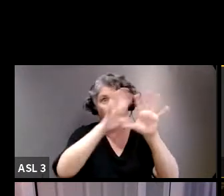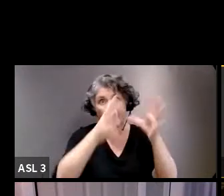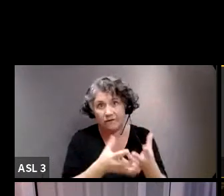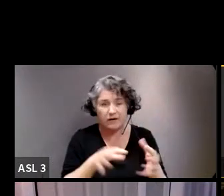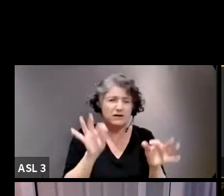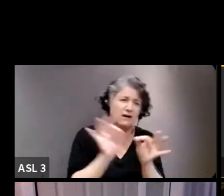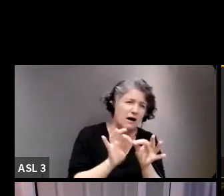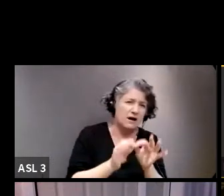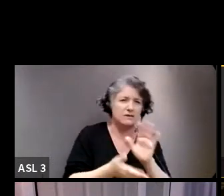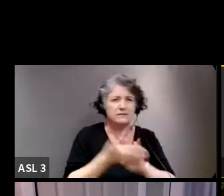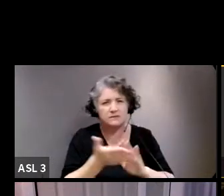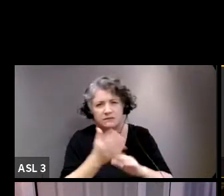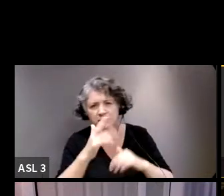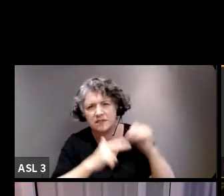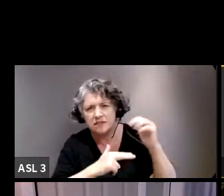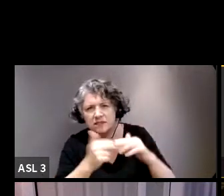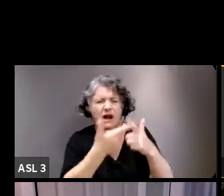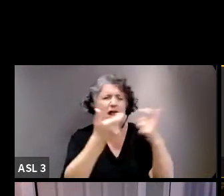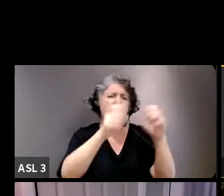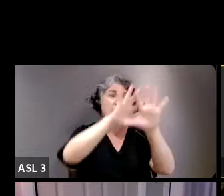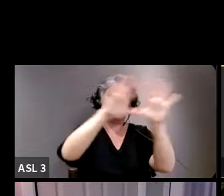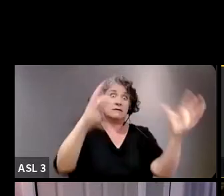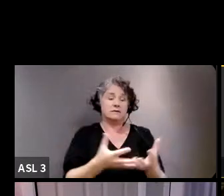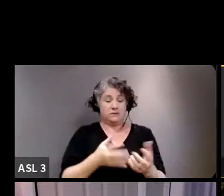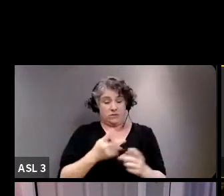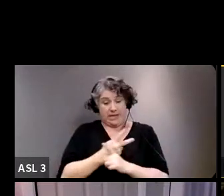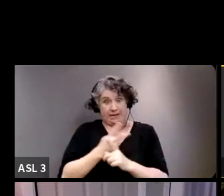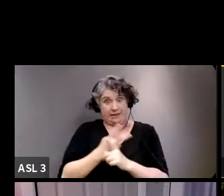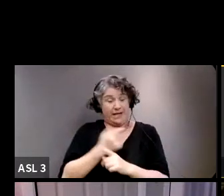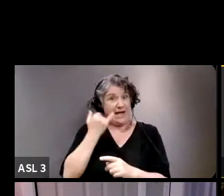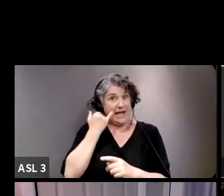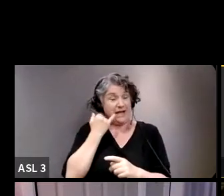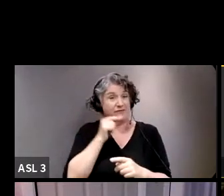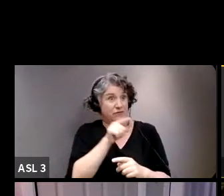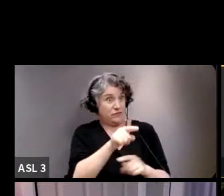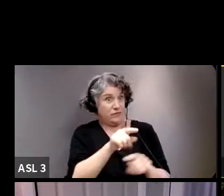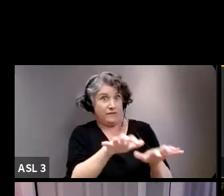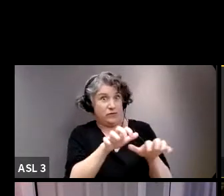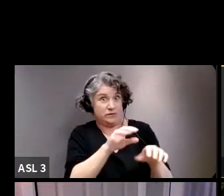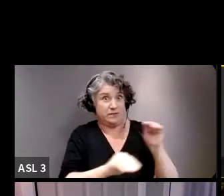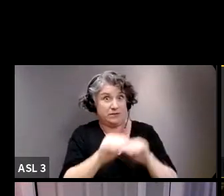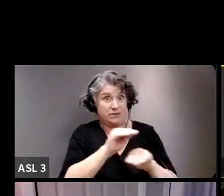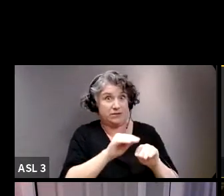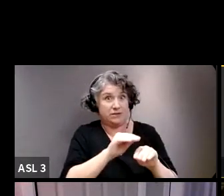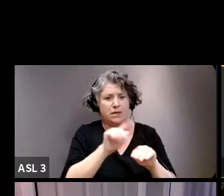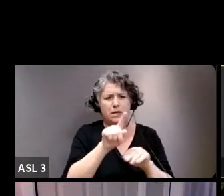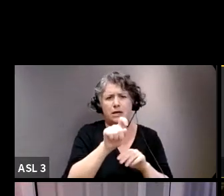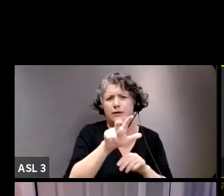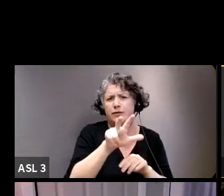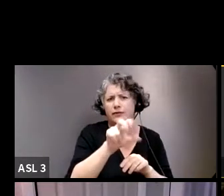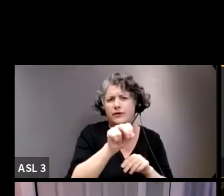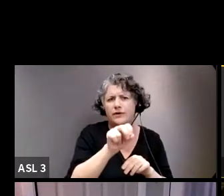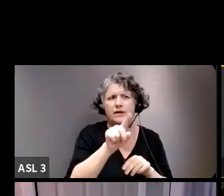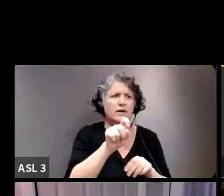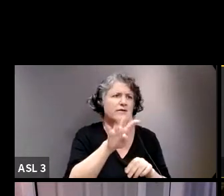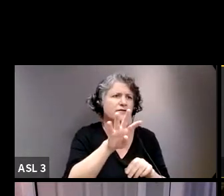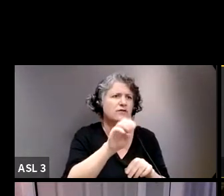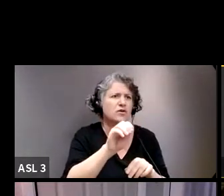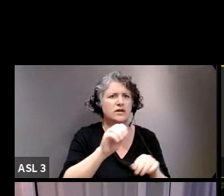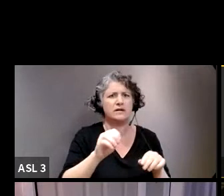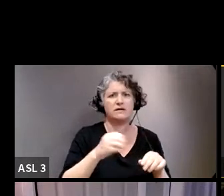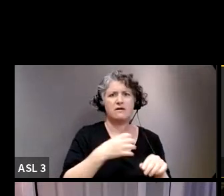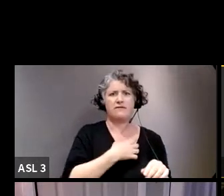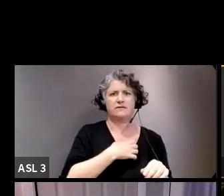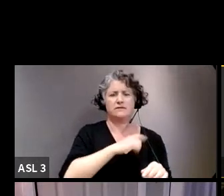um so by doing the calculation where it said if you froze you'd have a reduction of 130 to 140 officers